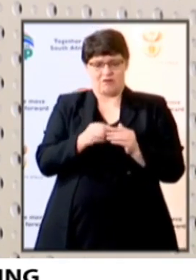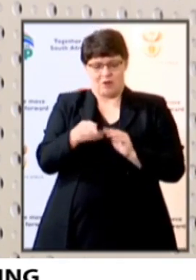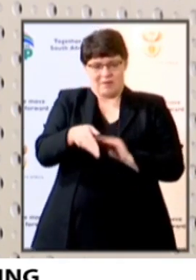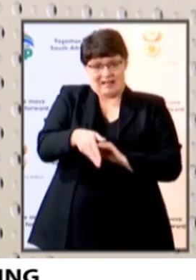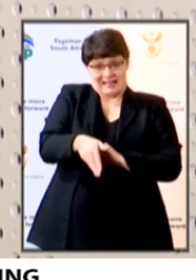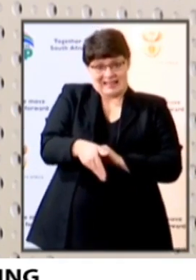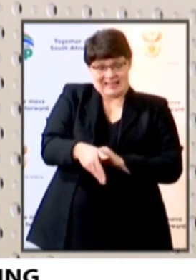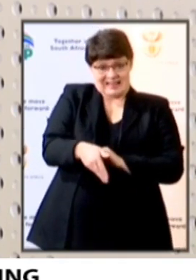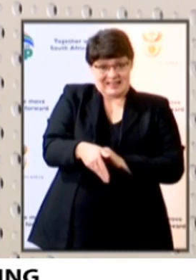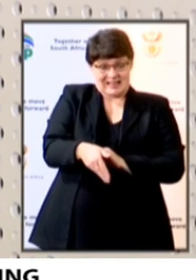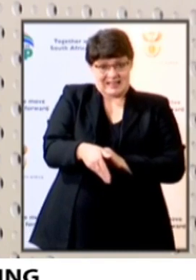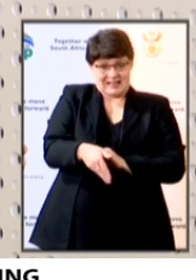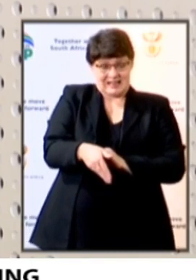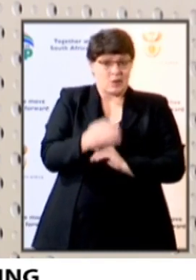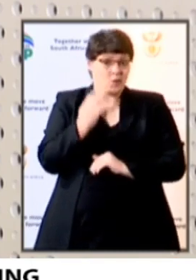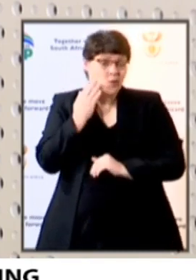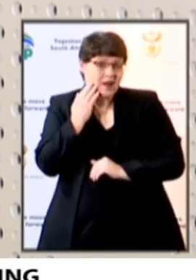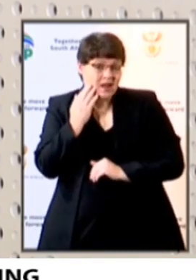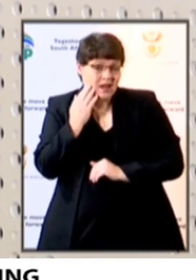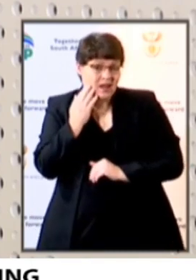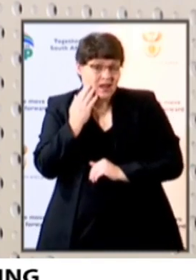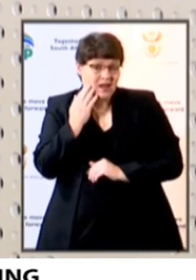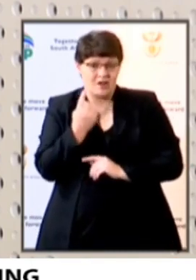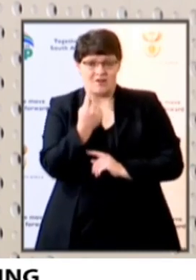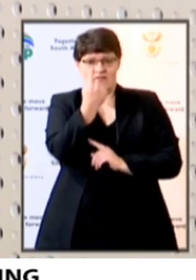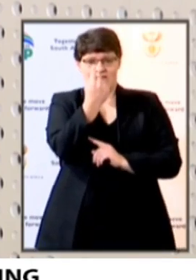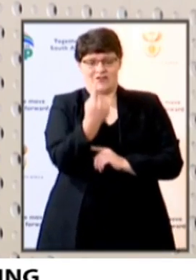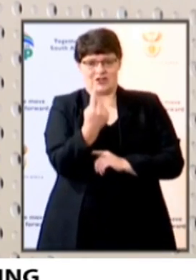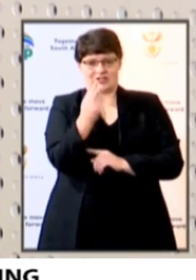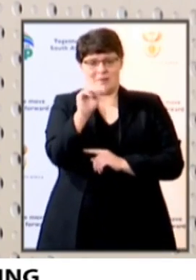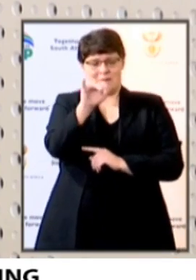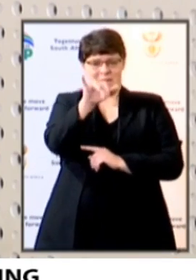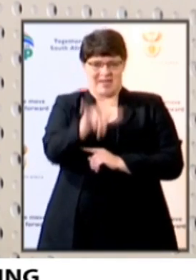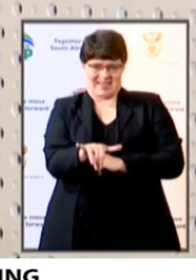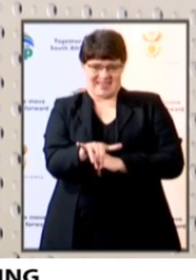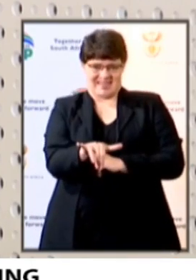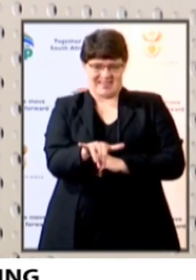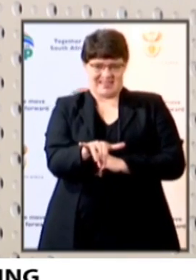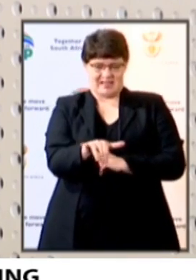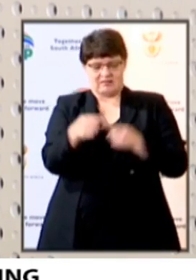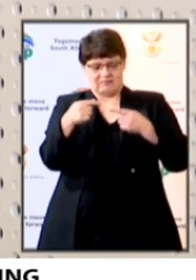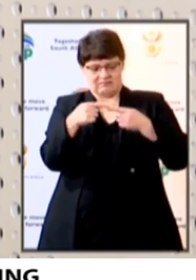midnight on the 1st will be